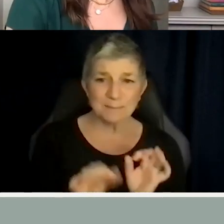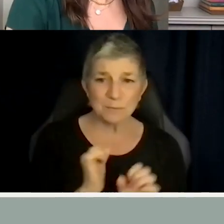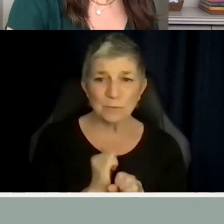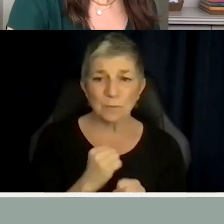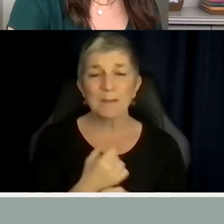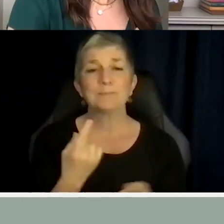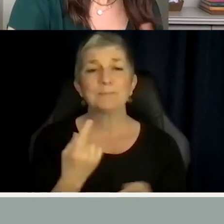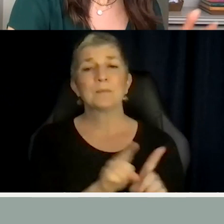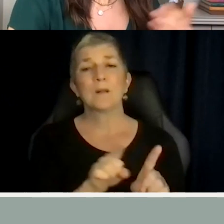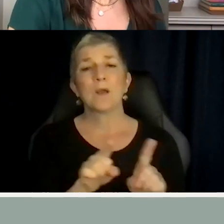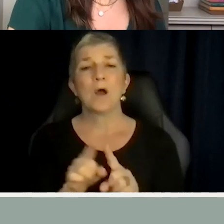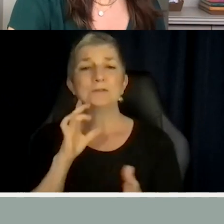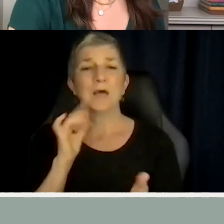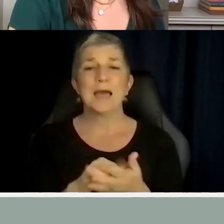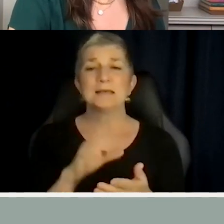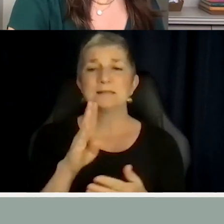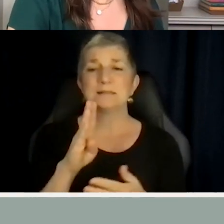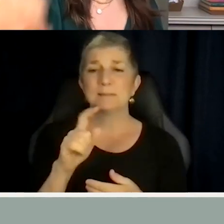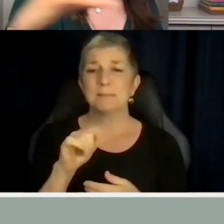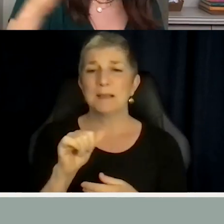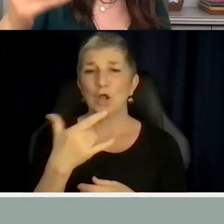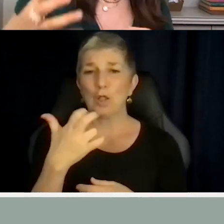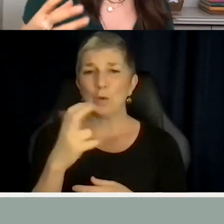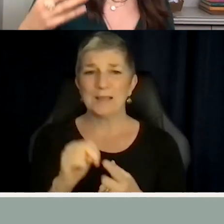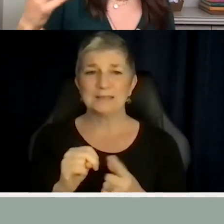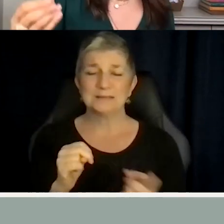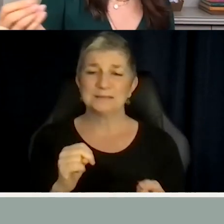also contains beta glucans, which support our immunity. It's